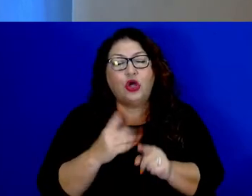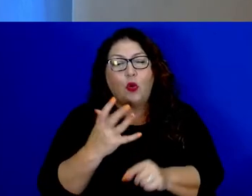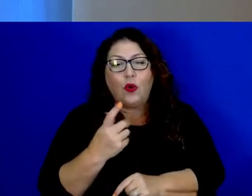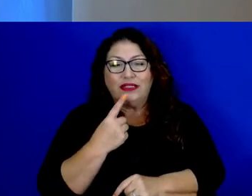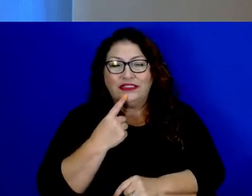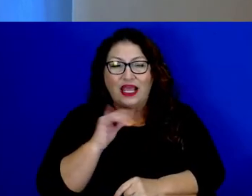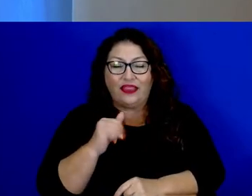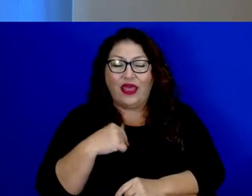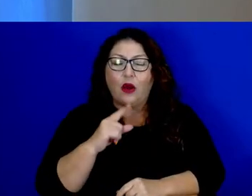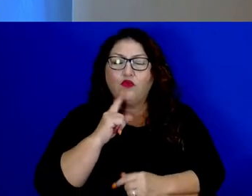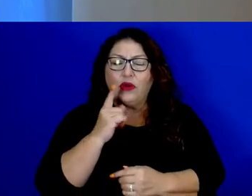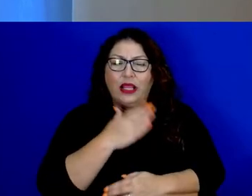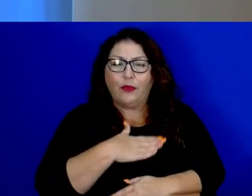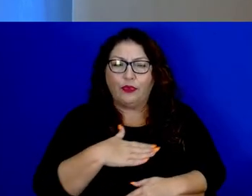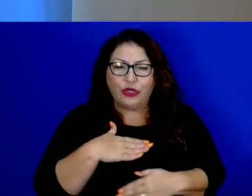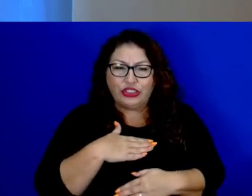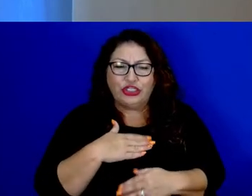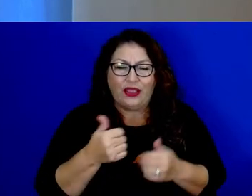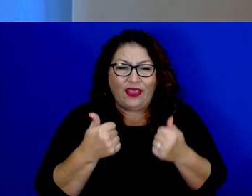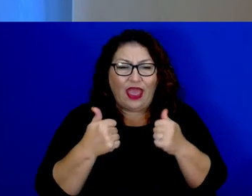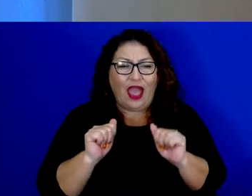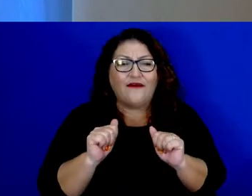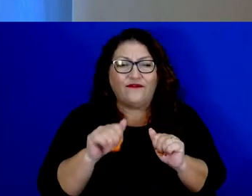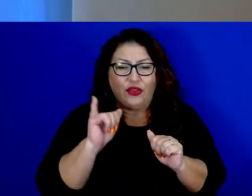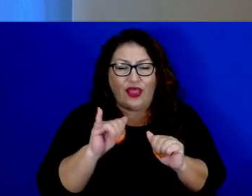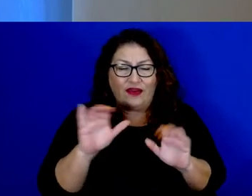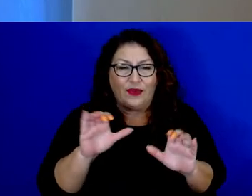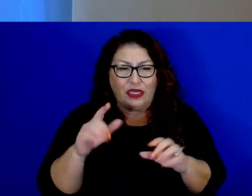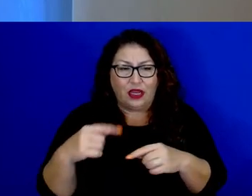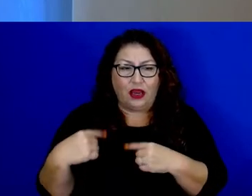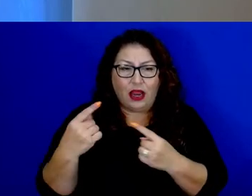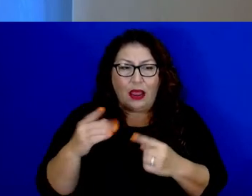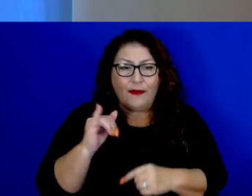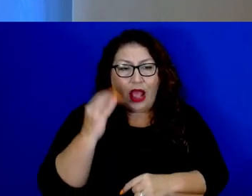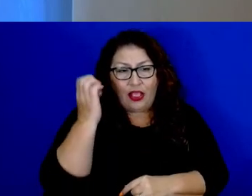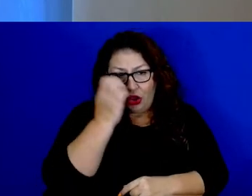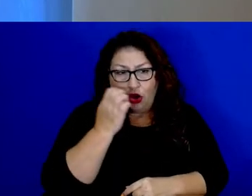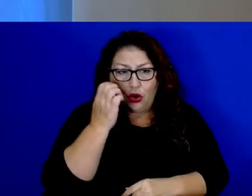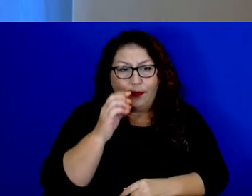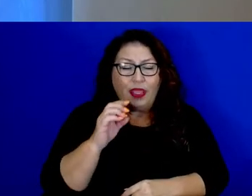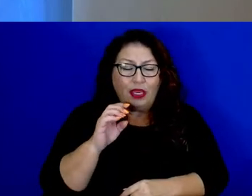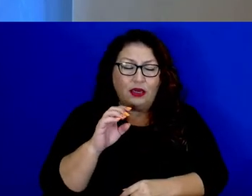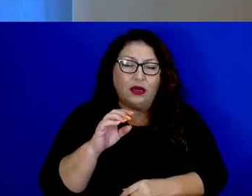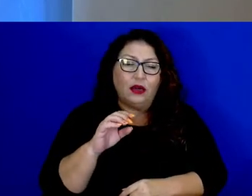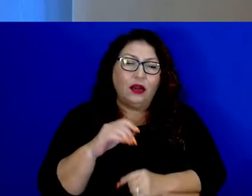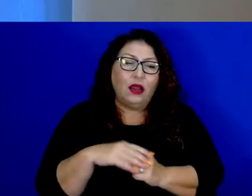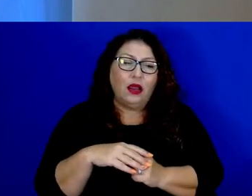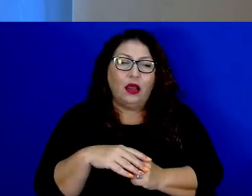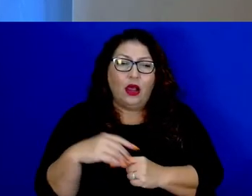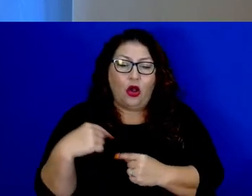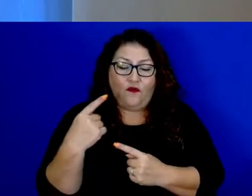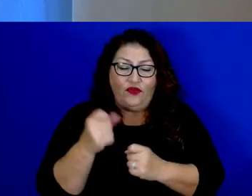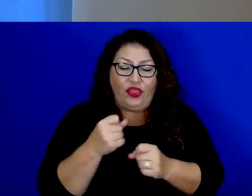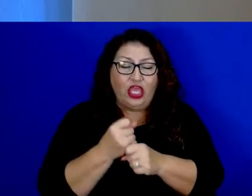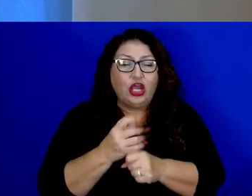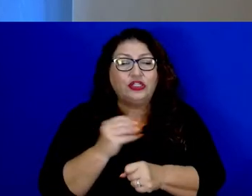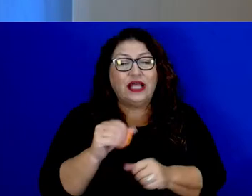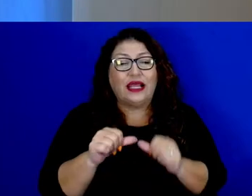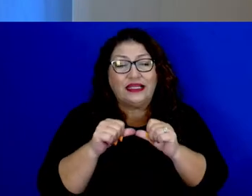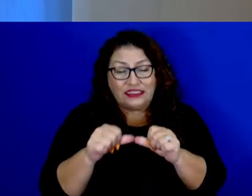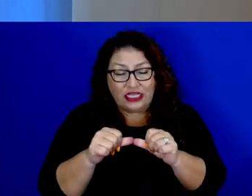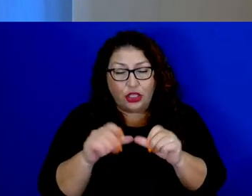appreciate the efforts that have been done by the European Union over the years and that continue to be done to